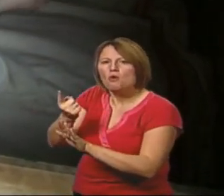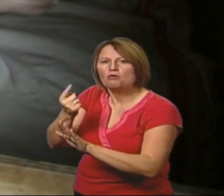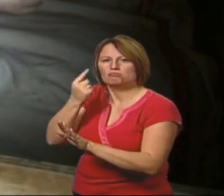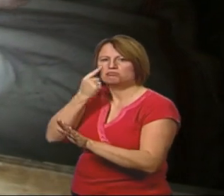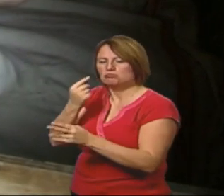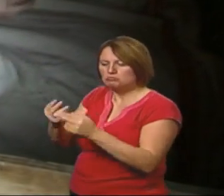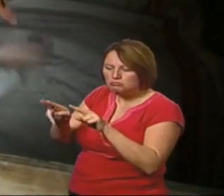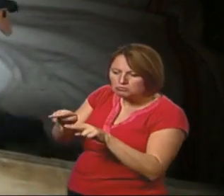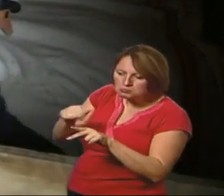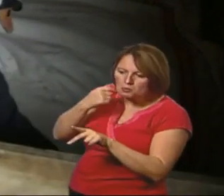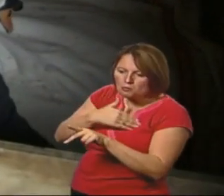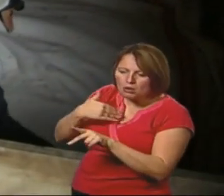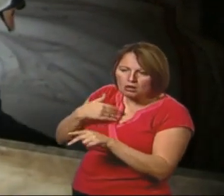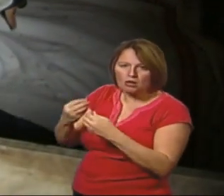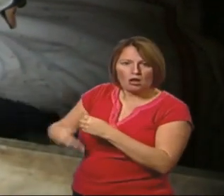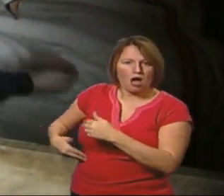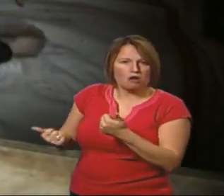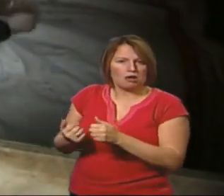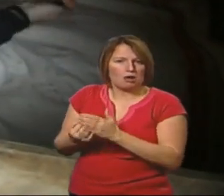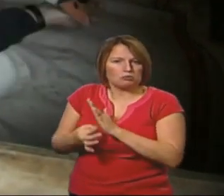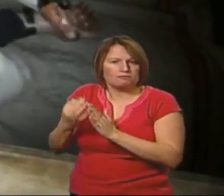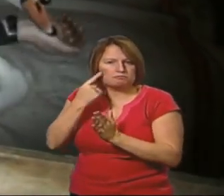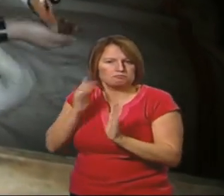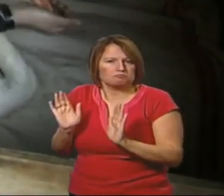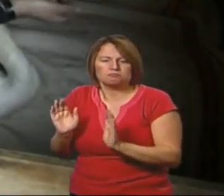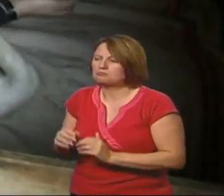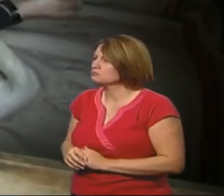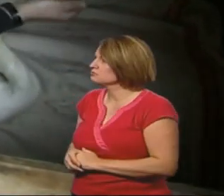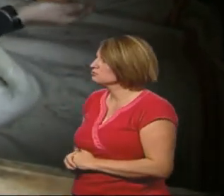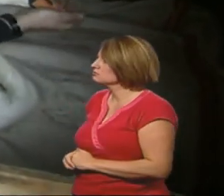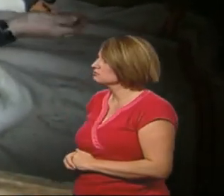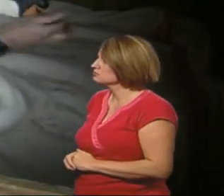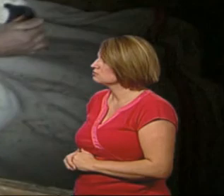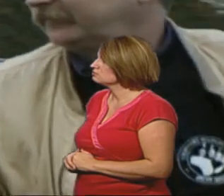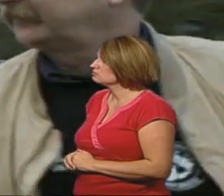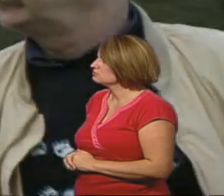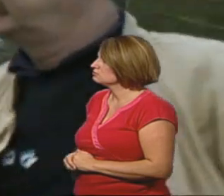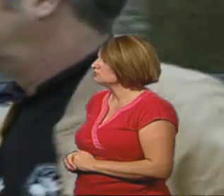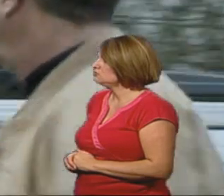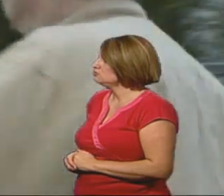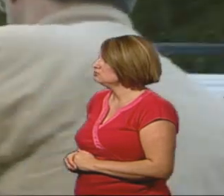We'll leave him till tomorrow and reassess his wounds and sort him out tomorrow.